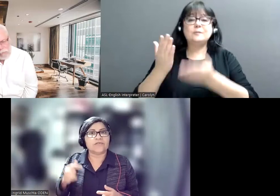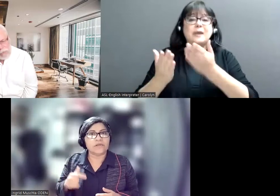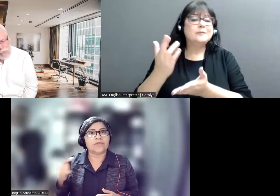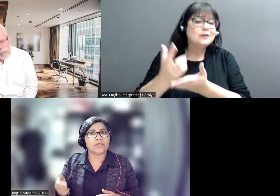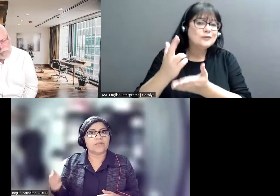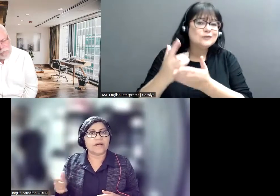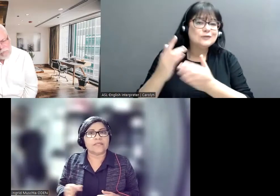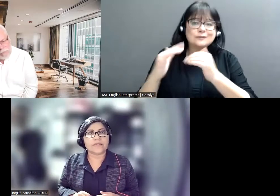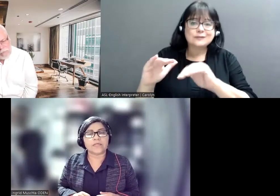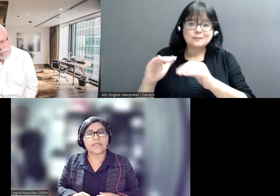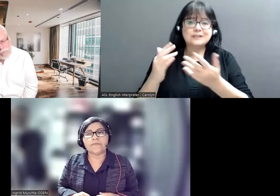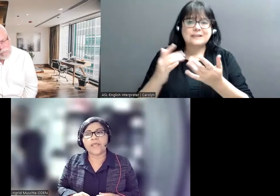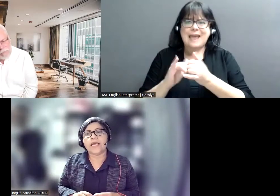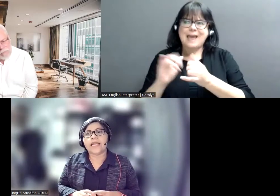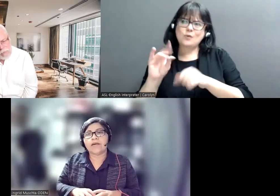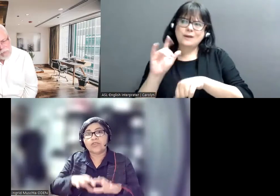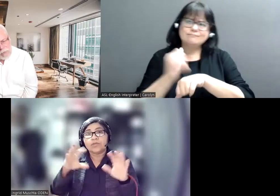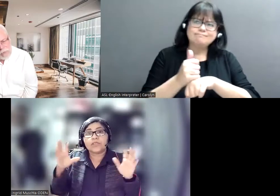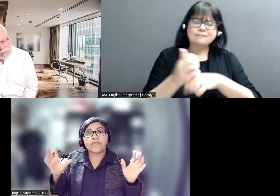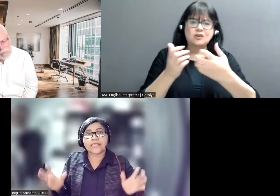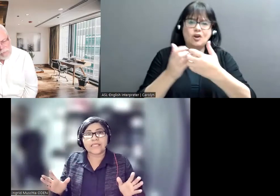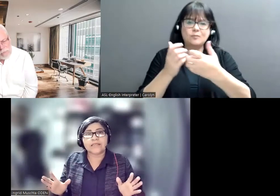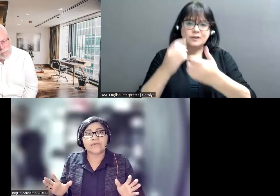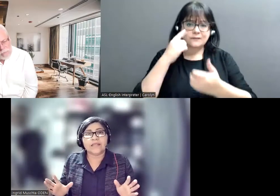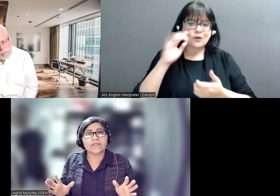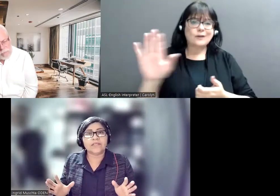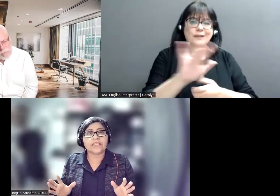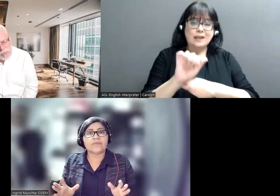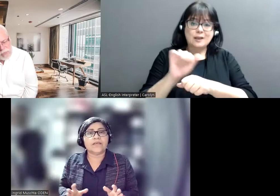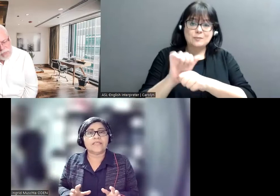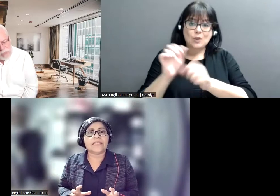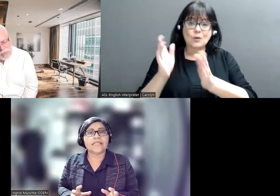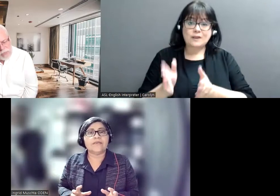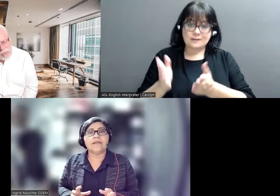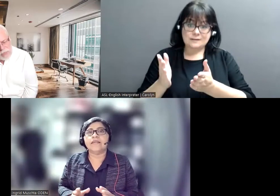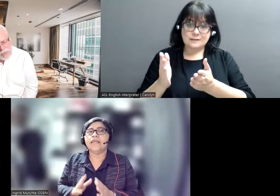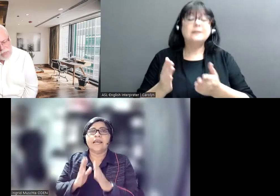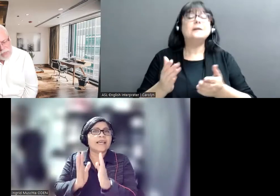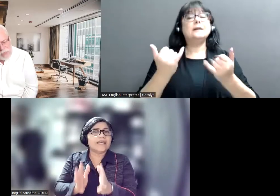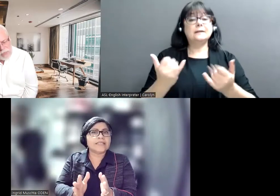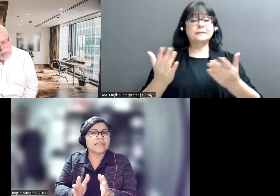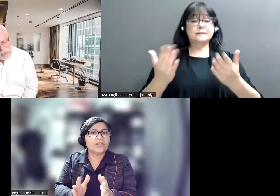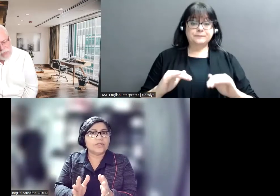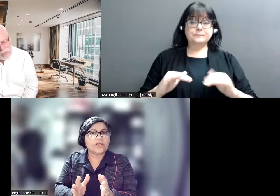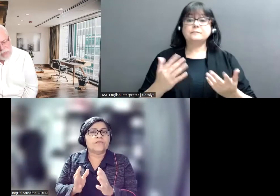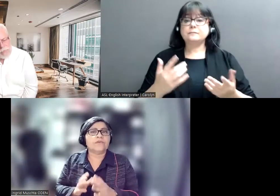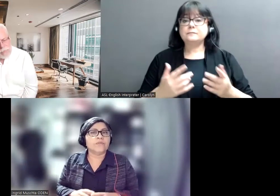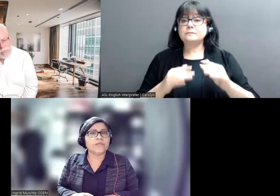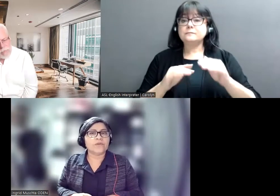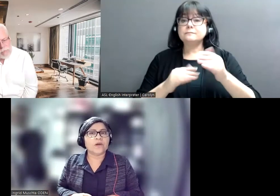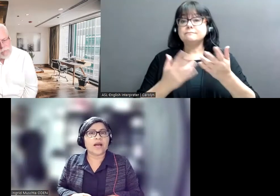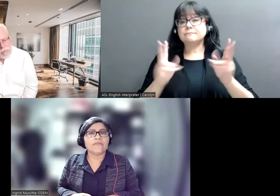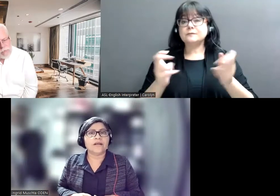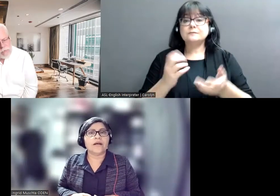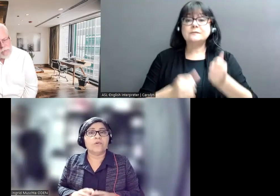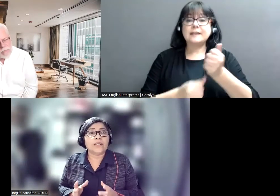accommodations for employees who have a disability. Now, in terms of the assistive technologies that we have seen out there, ASL interpretation for employees